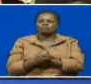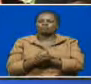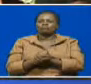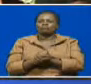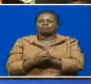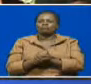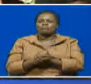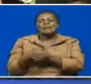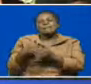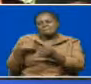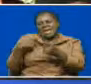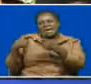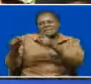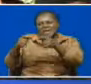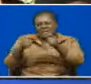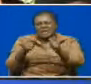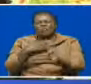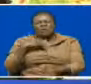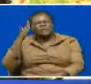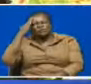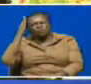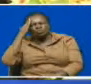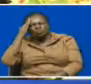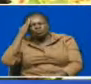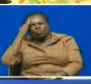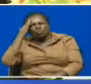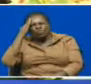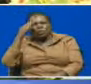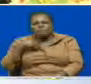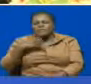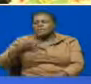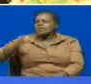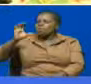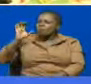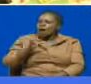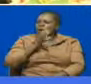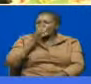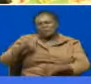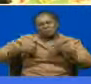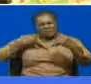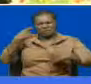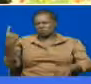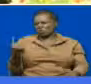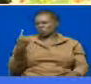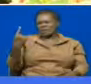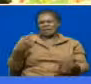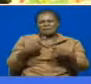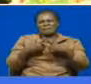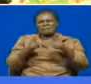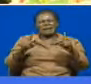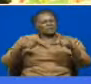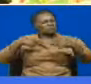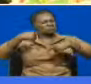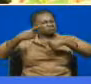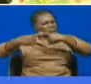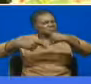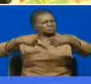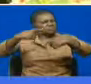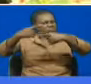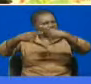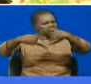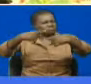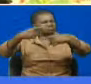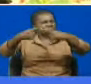of experimentation and curiosity. So I started drinking for fun, but it progressed. It's